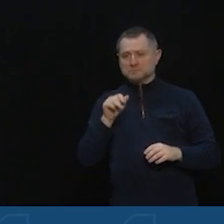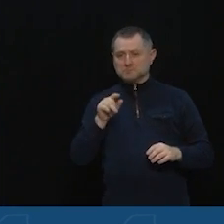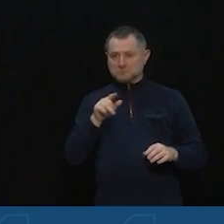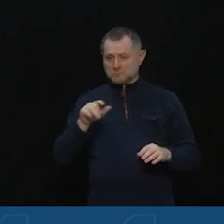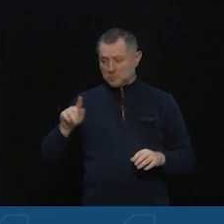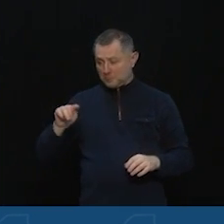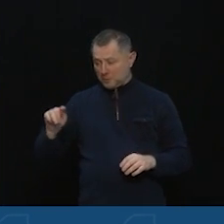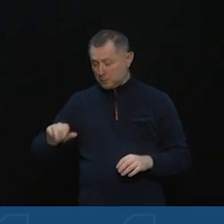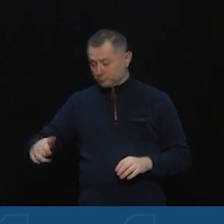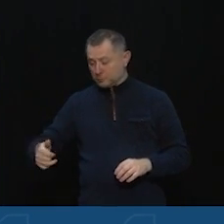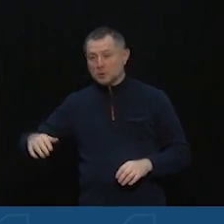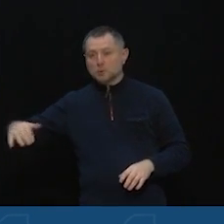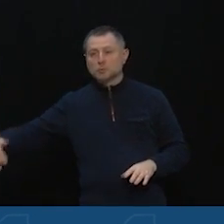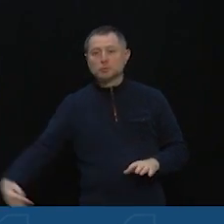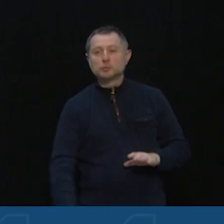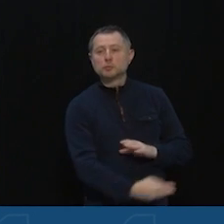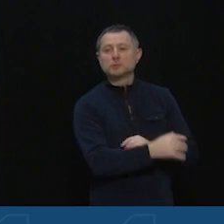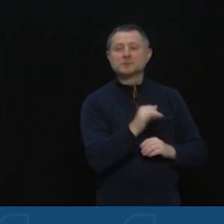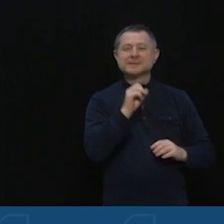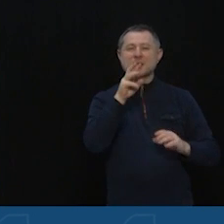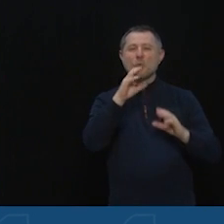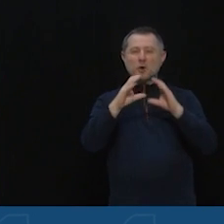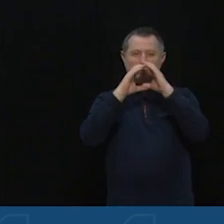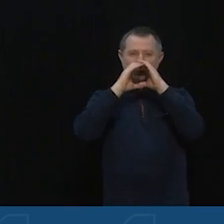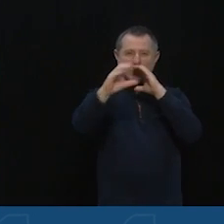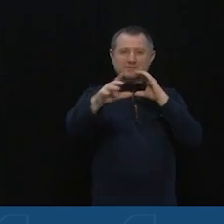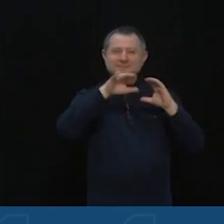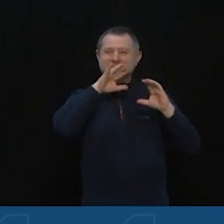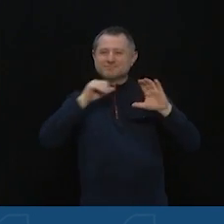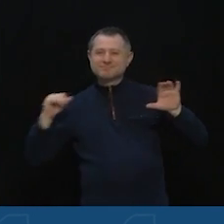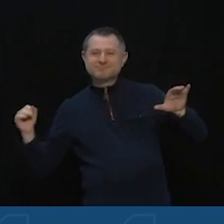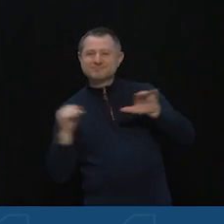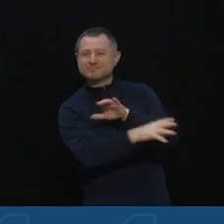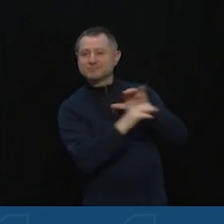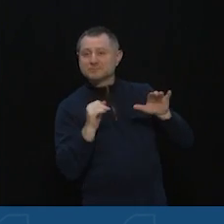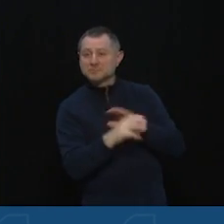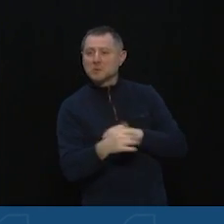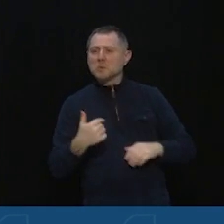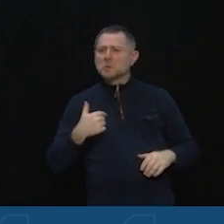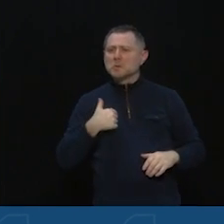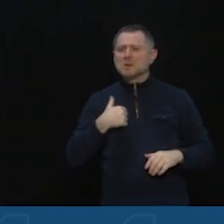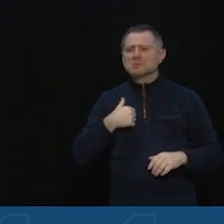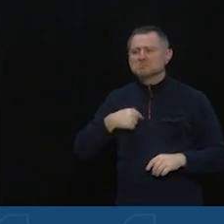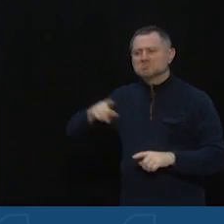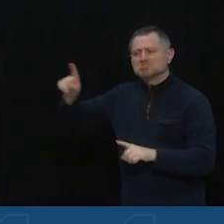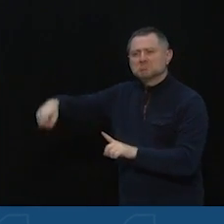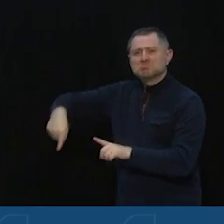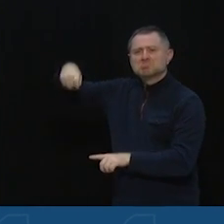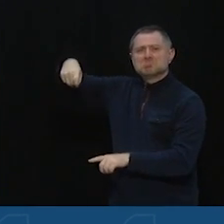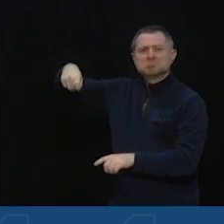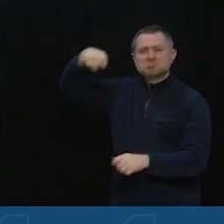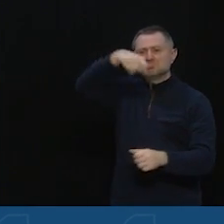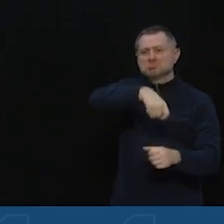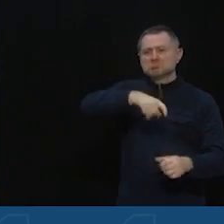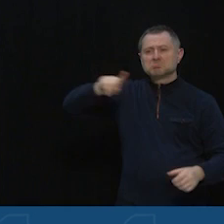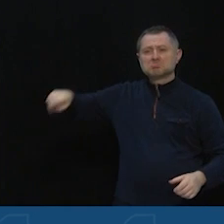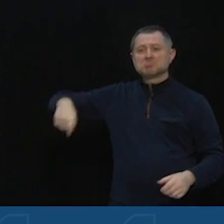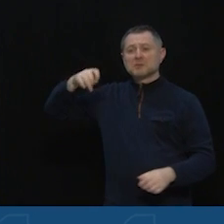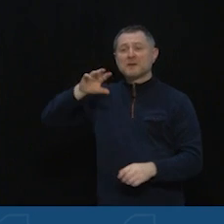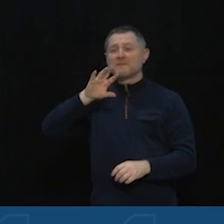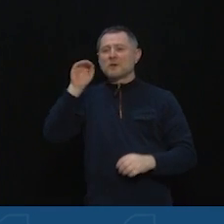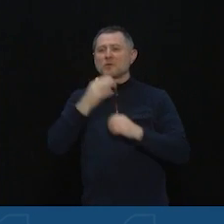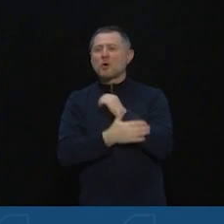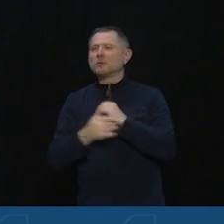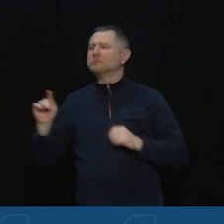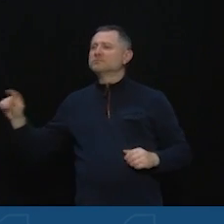COVID. This is a new program, and New York State now has monitoring in more than 50 counties, and this is